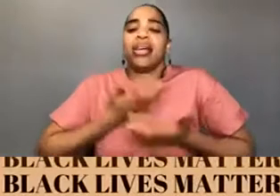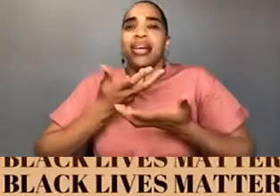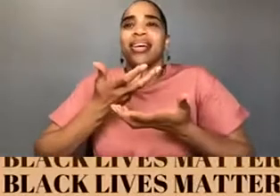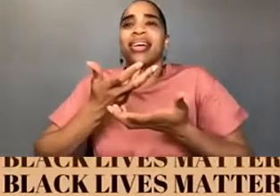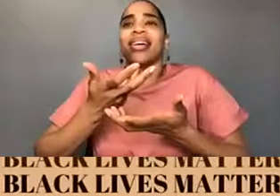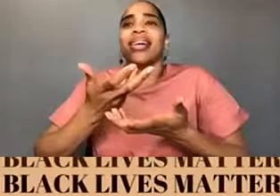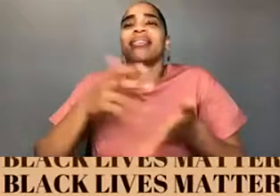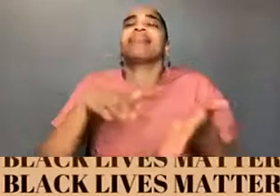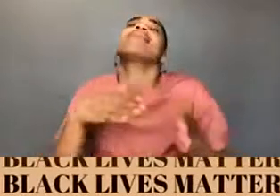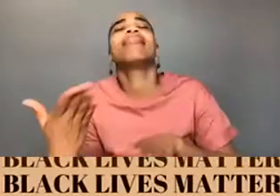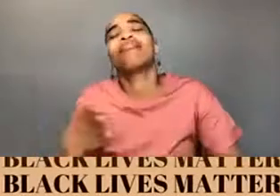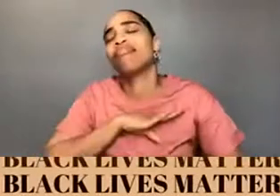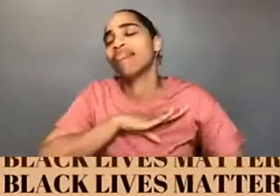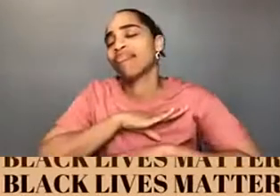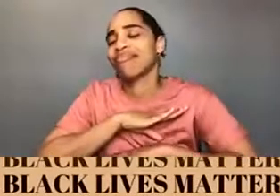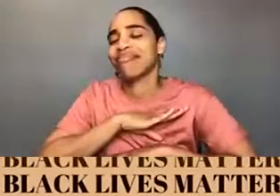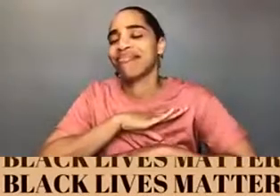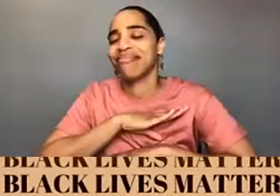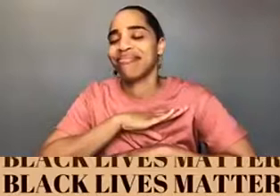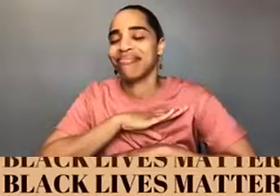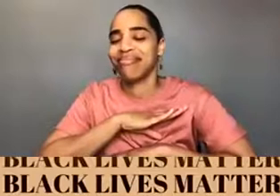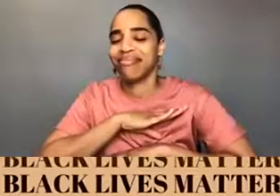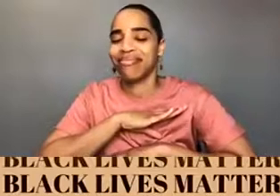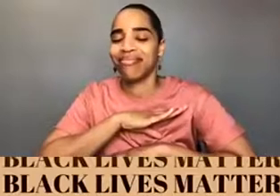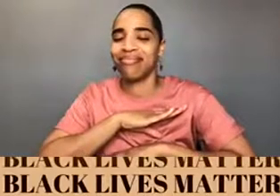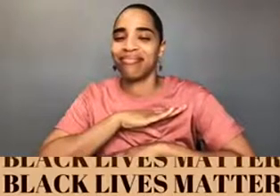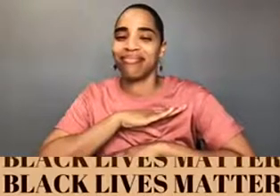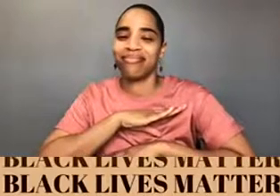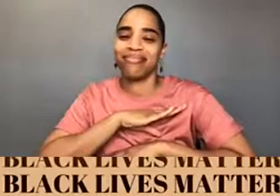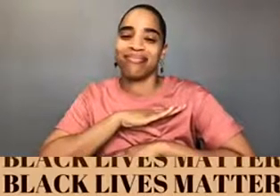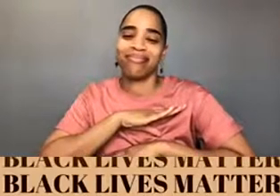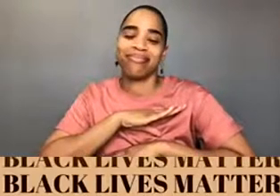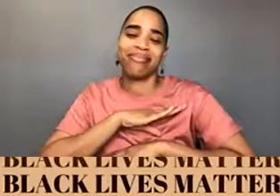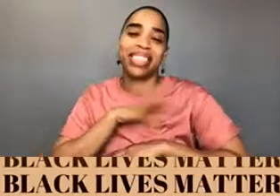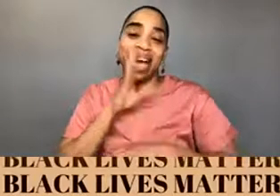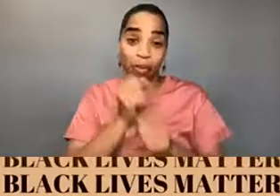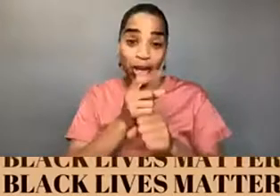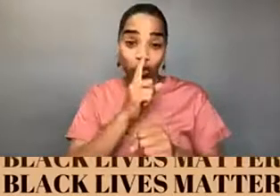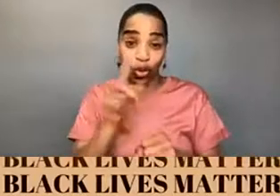sleeve. They never saw me coming, but I'll make sure they grieve